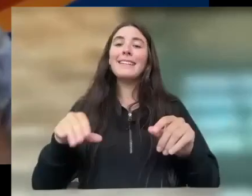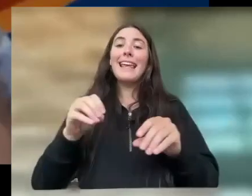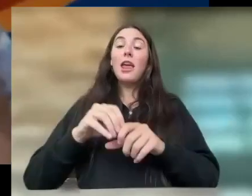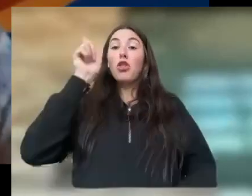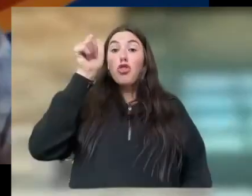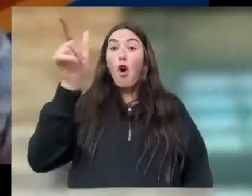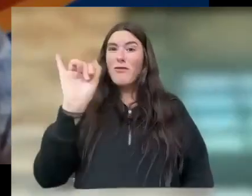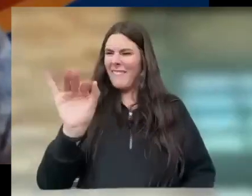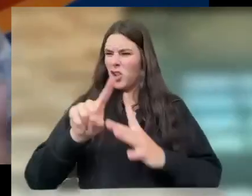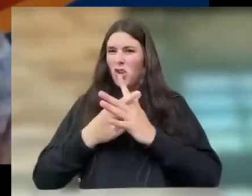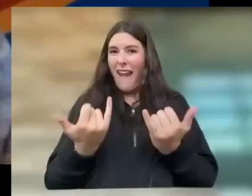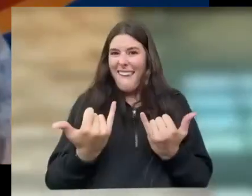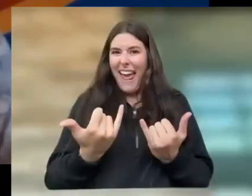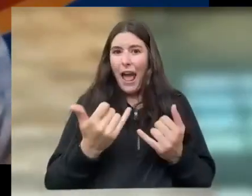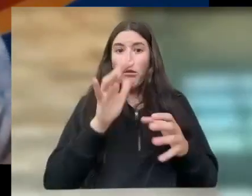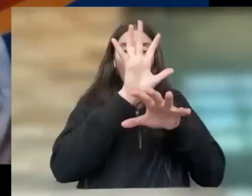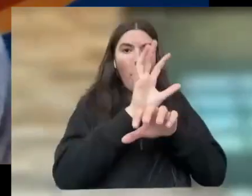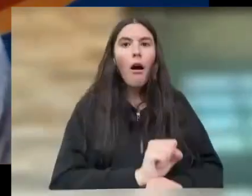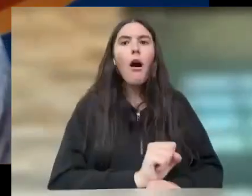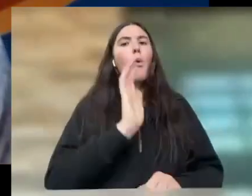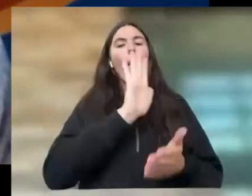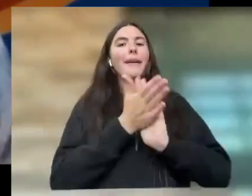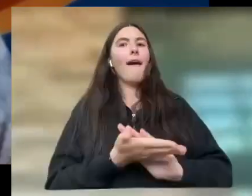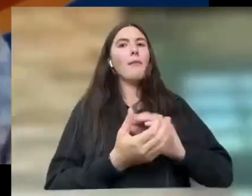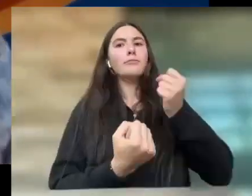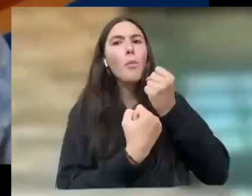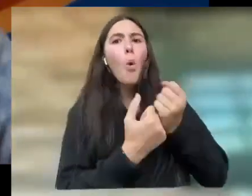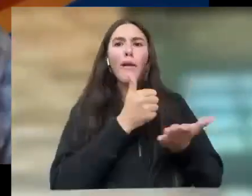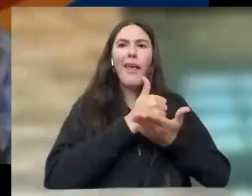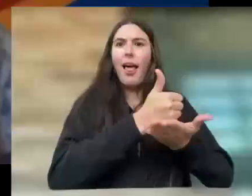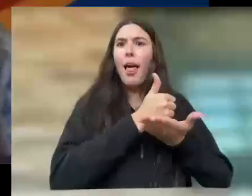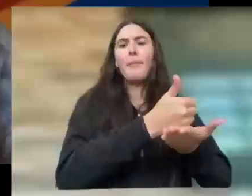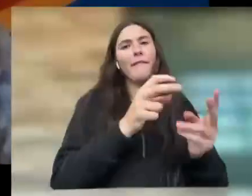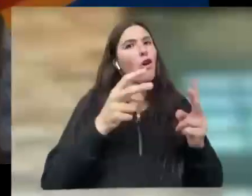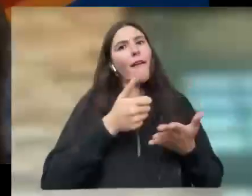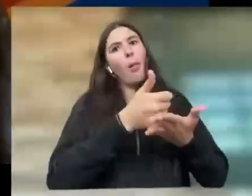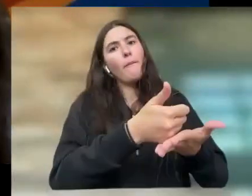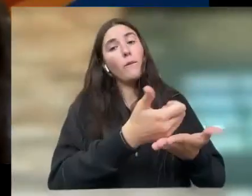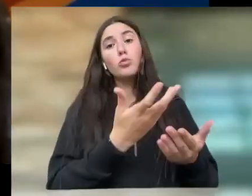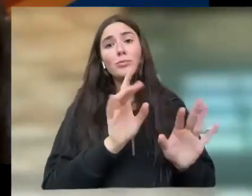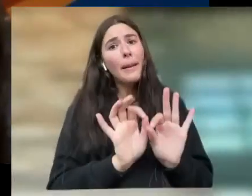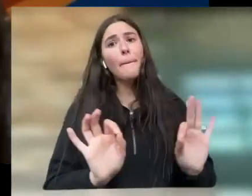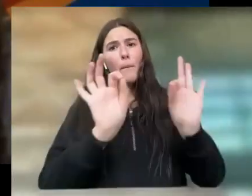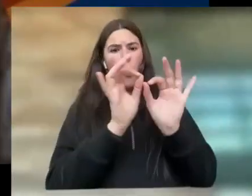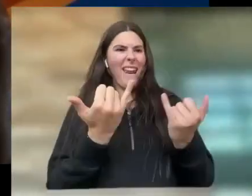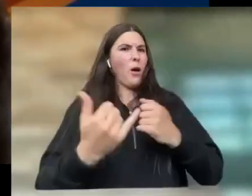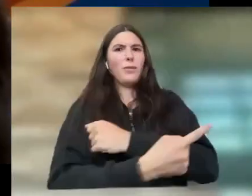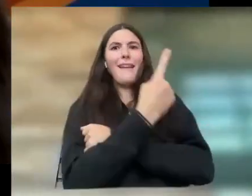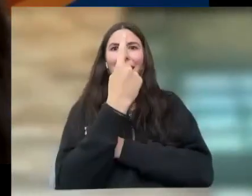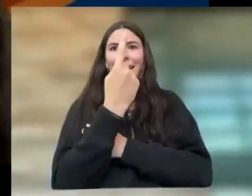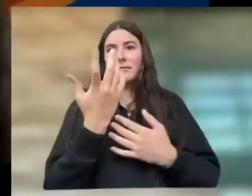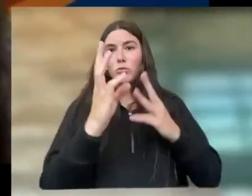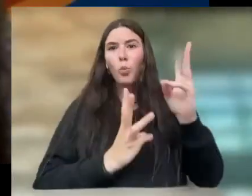if you start getting used to it, it will become a support and it will be very helpful. And it is important in nowadays